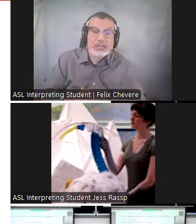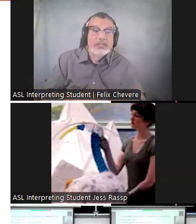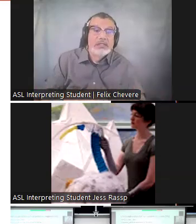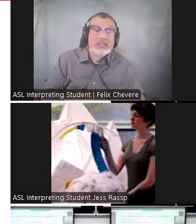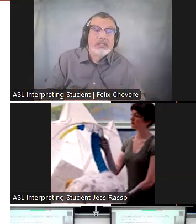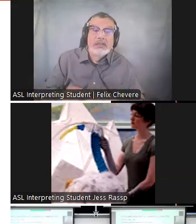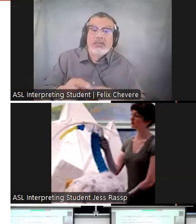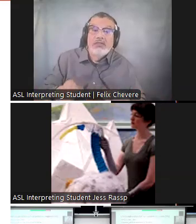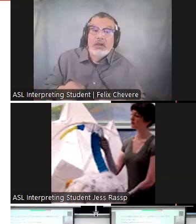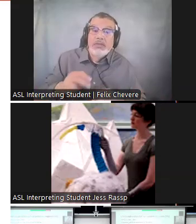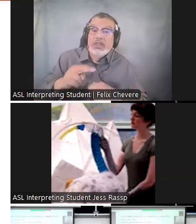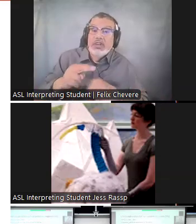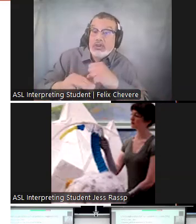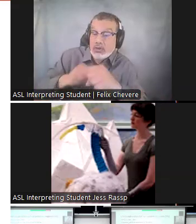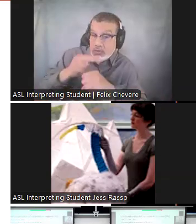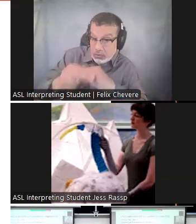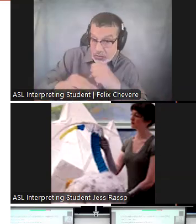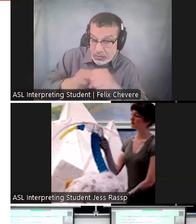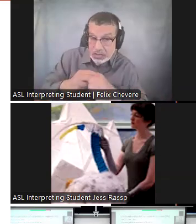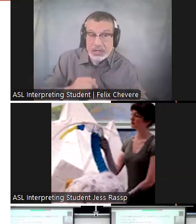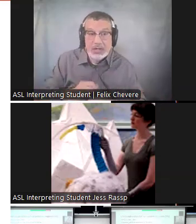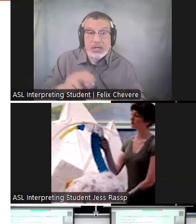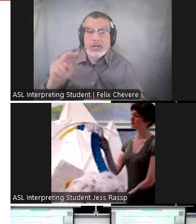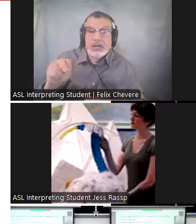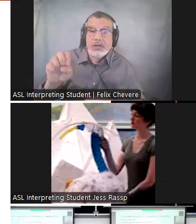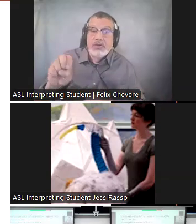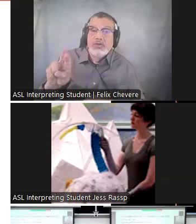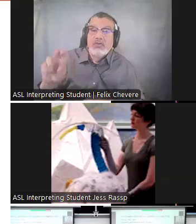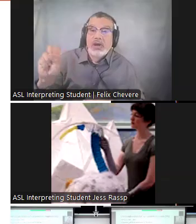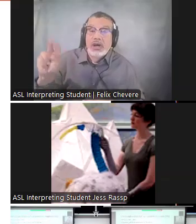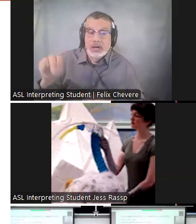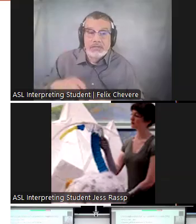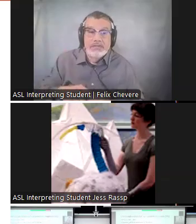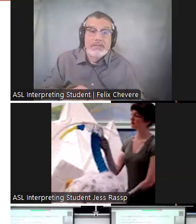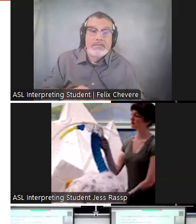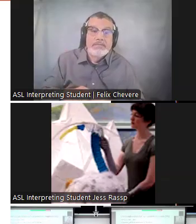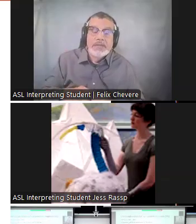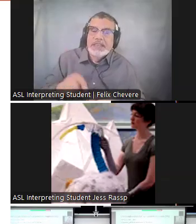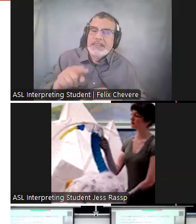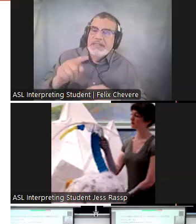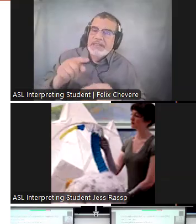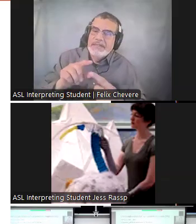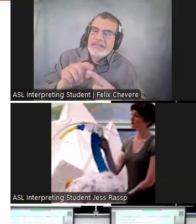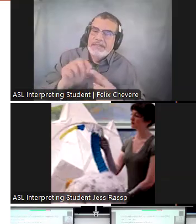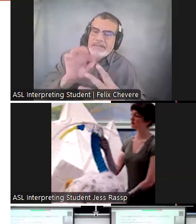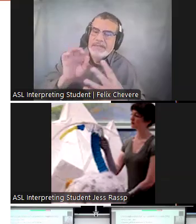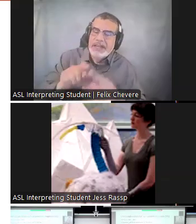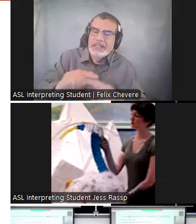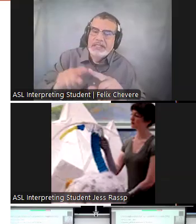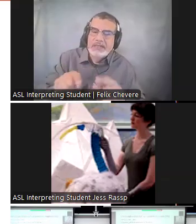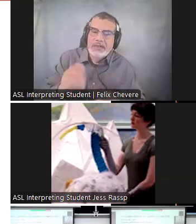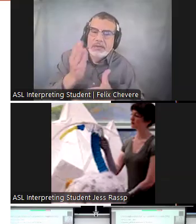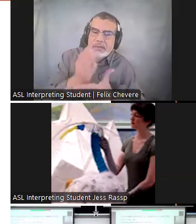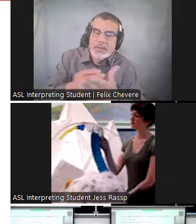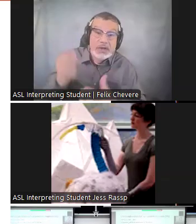And so we have 4 types of these channels. They're found in different parts of the brain. All right. They're